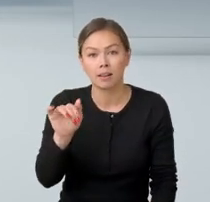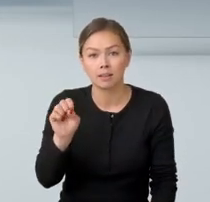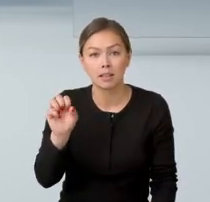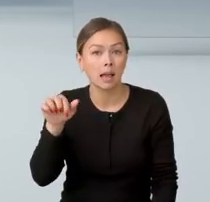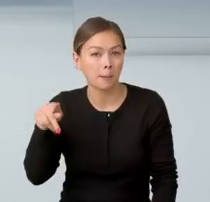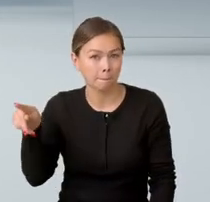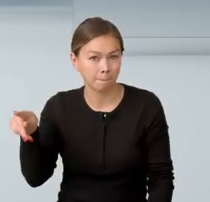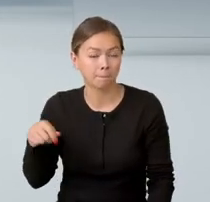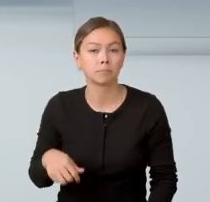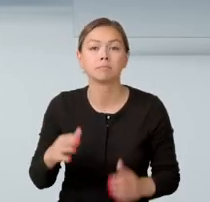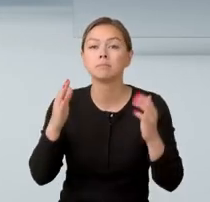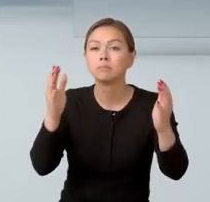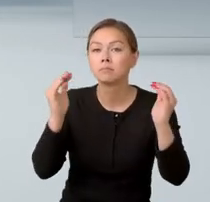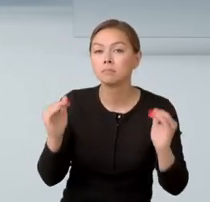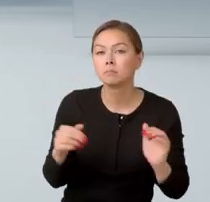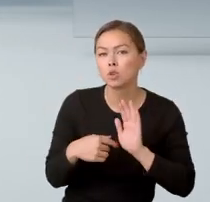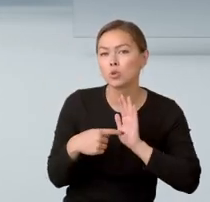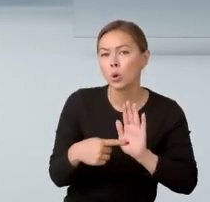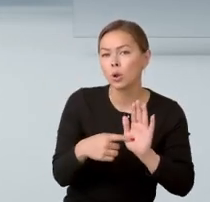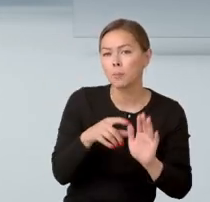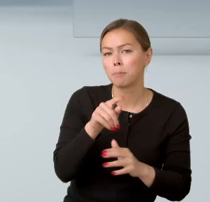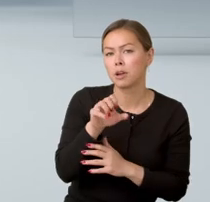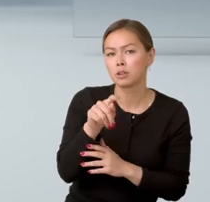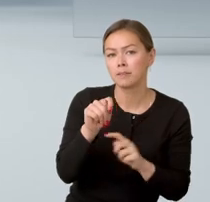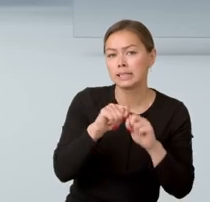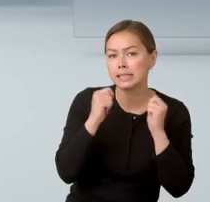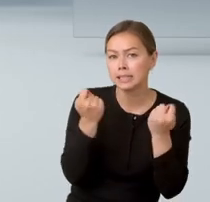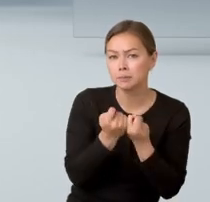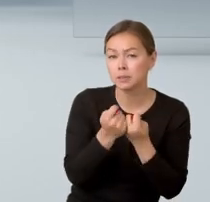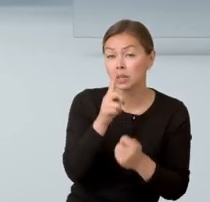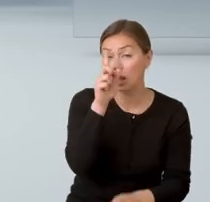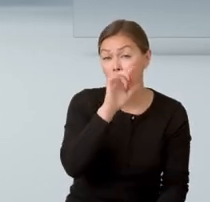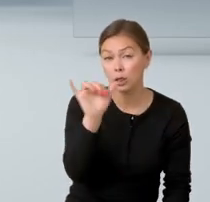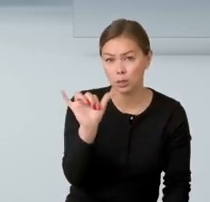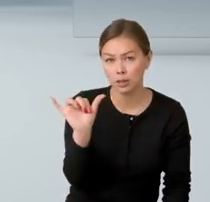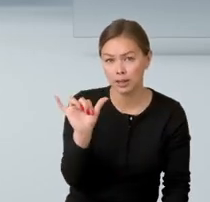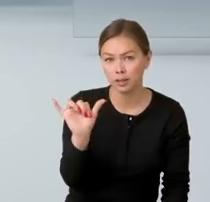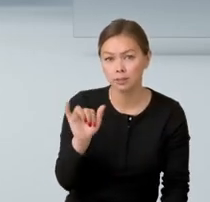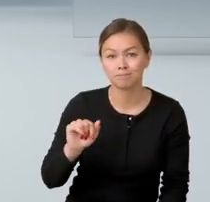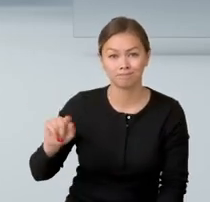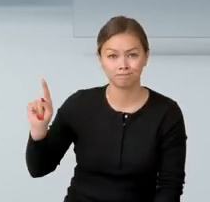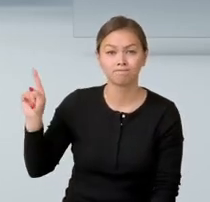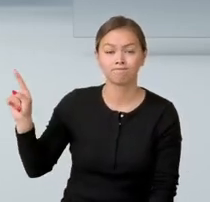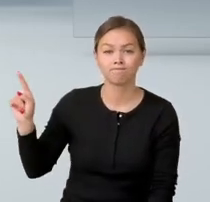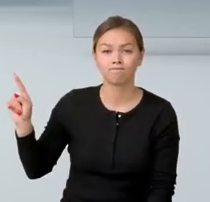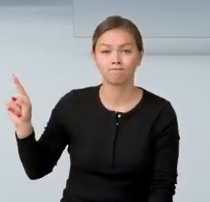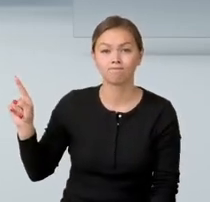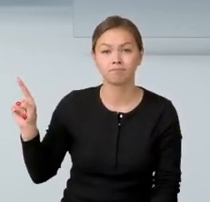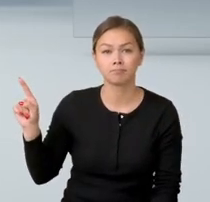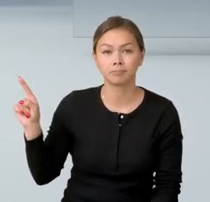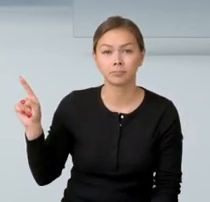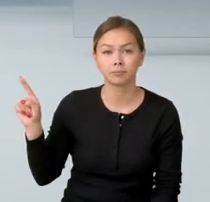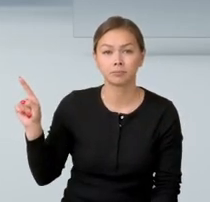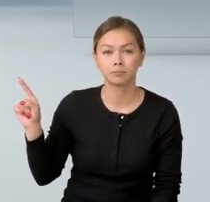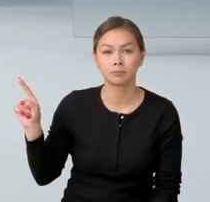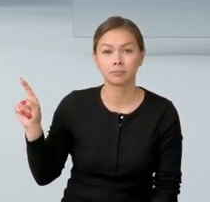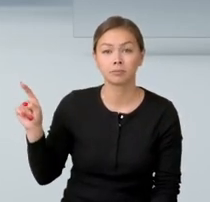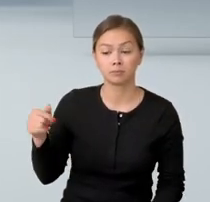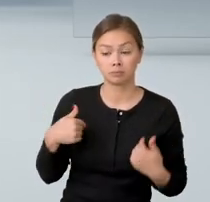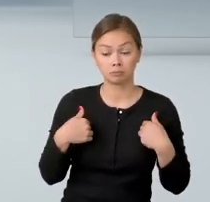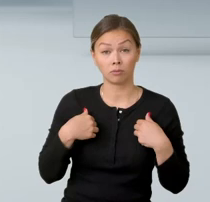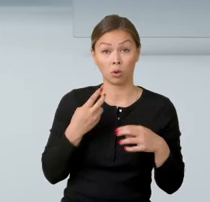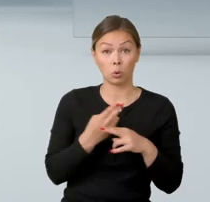canvas app let's see how this works in Microsoft teams so passing to our Microsoft teams